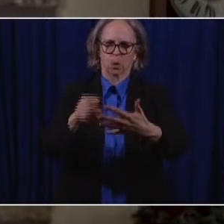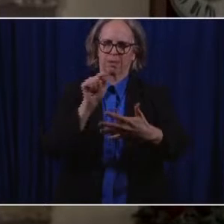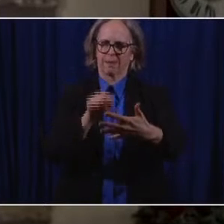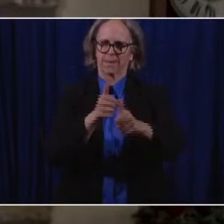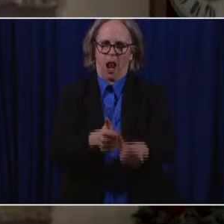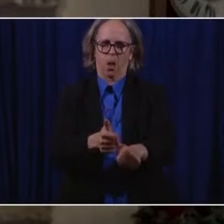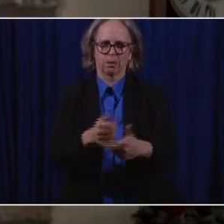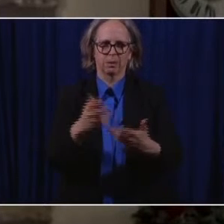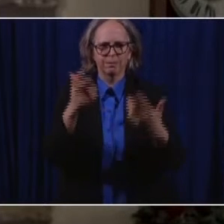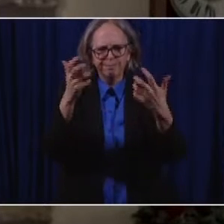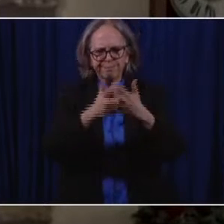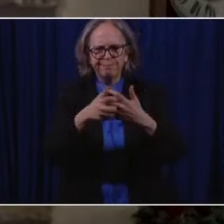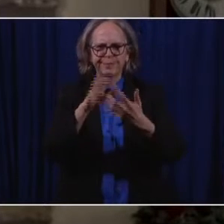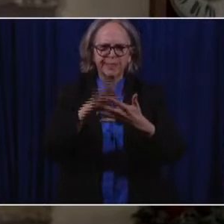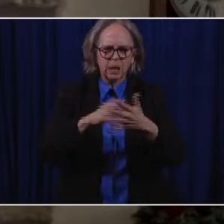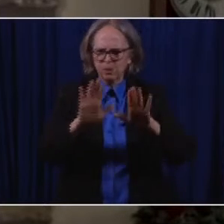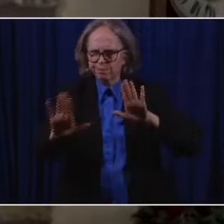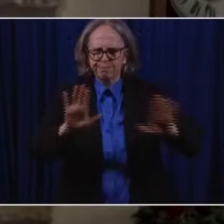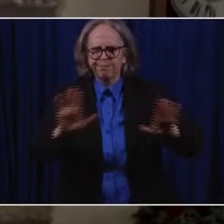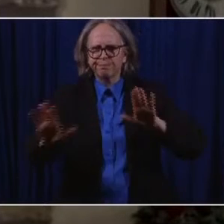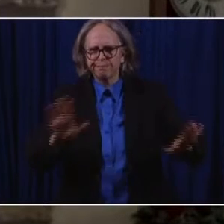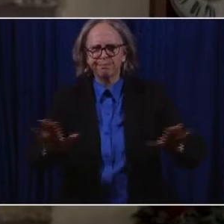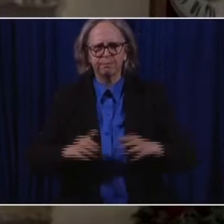up basically to these 4